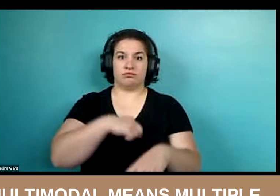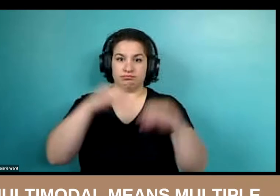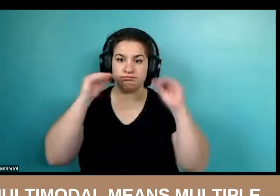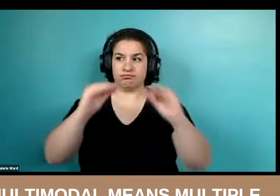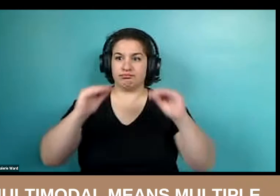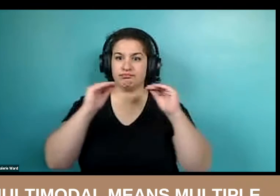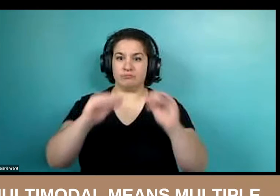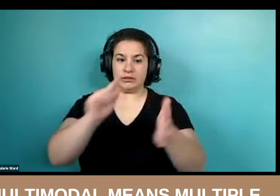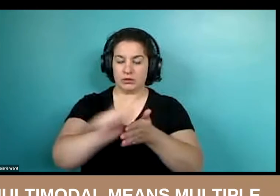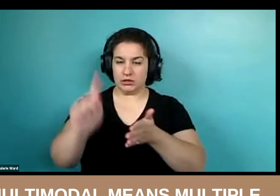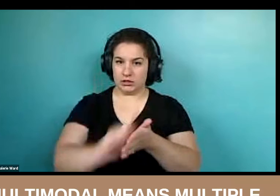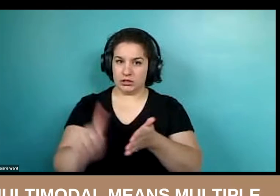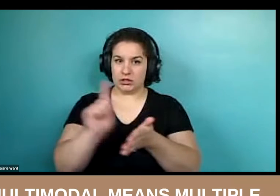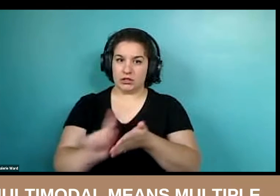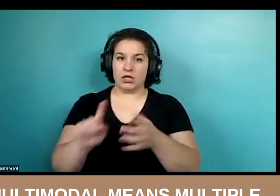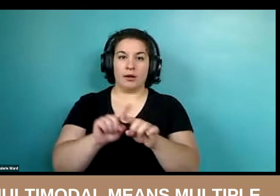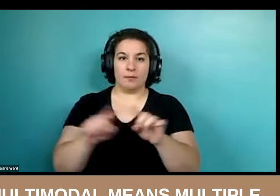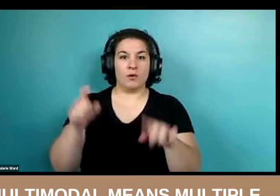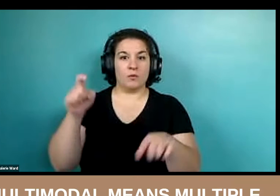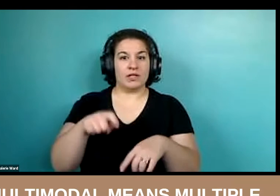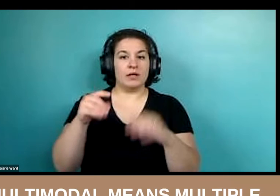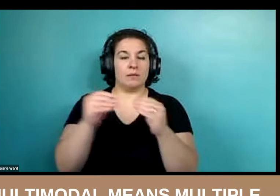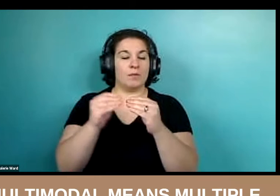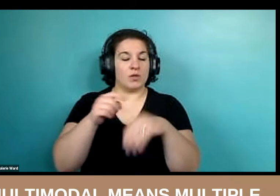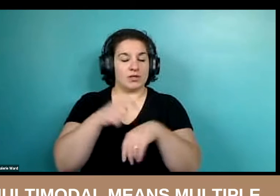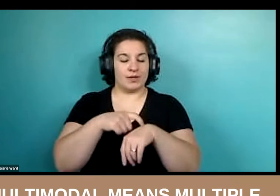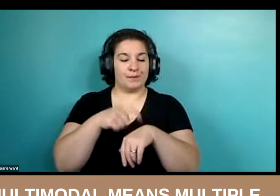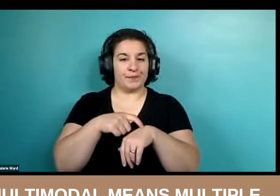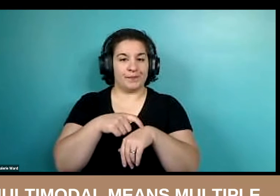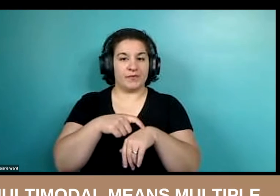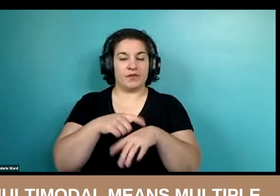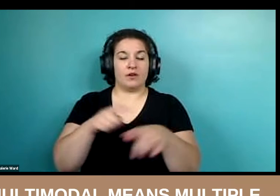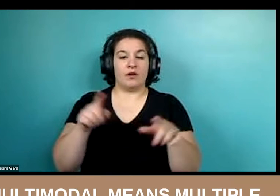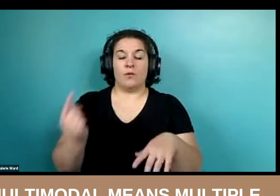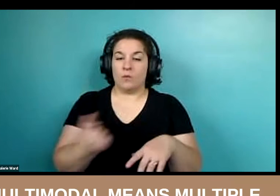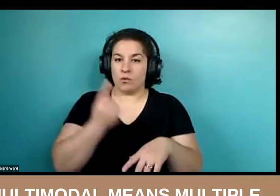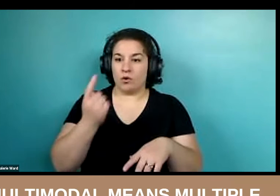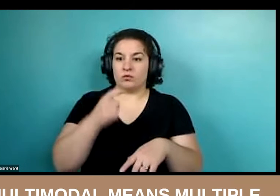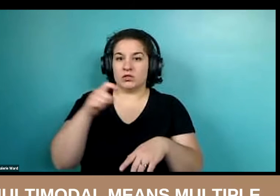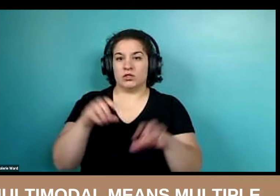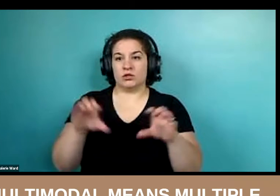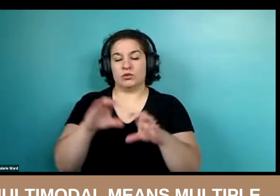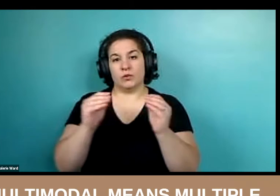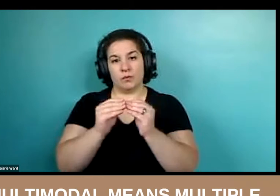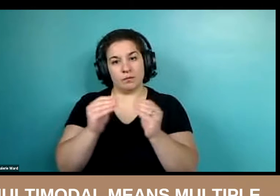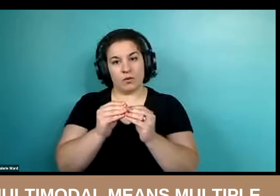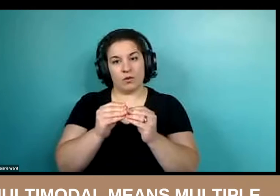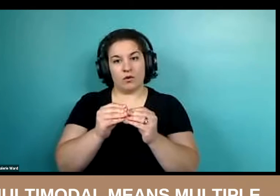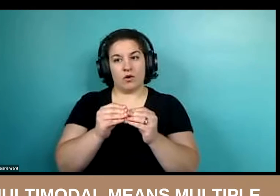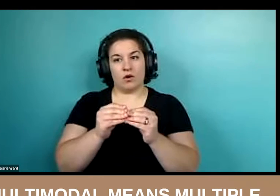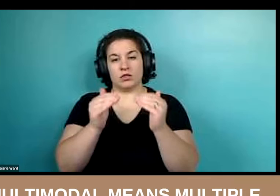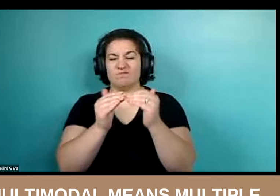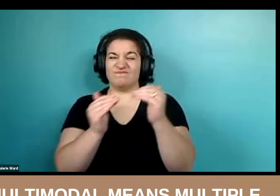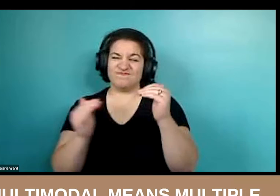we need more time than that. We always have to do a lot more in our interventions to get them to that next point of